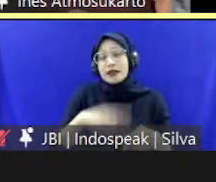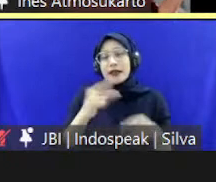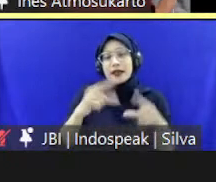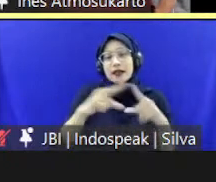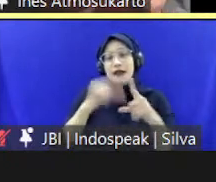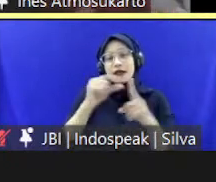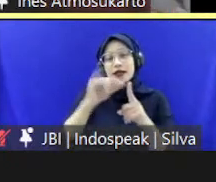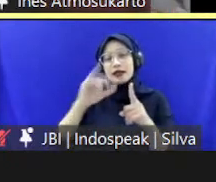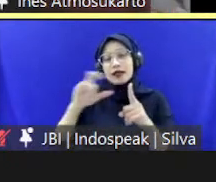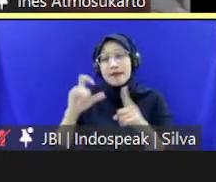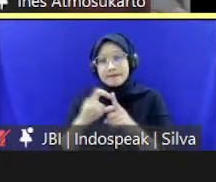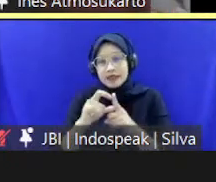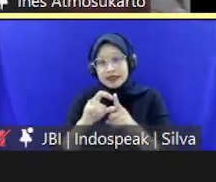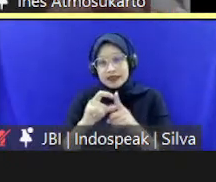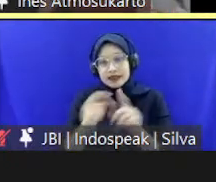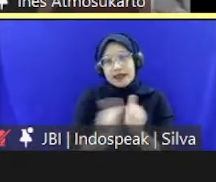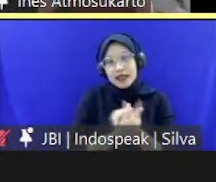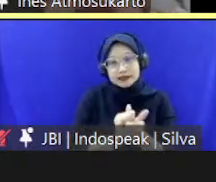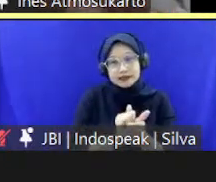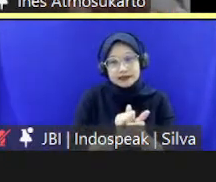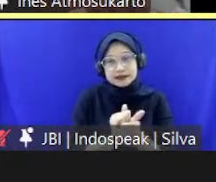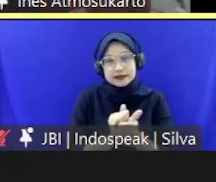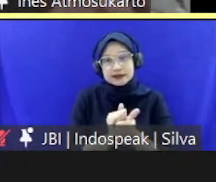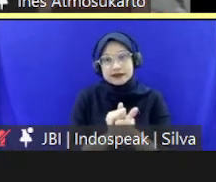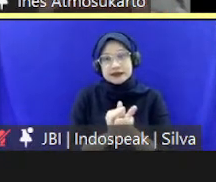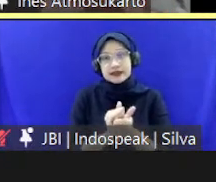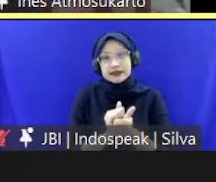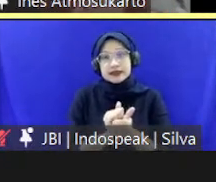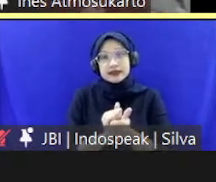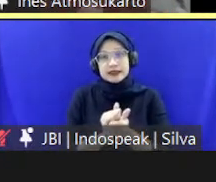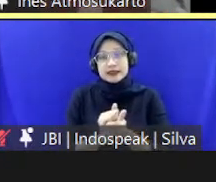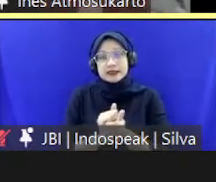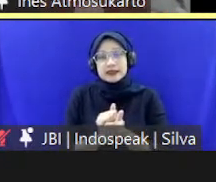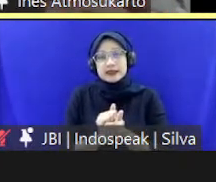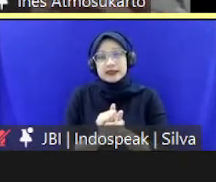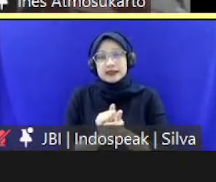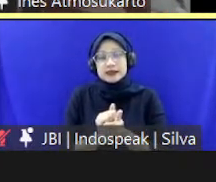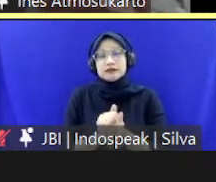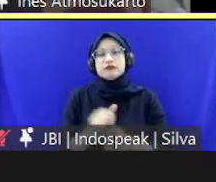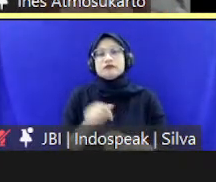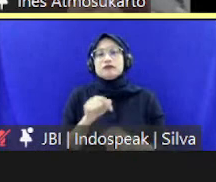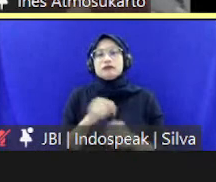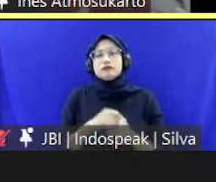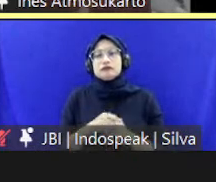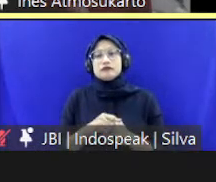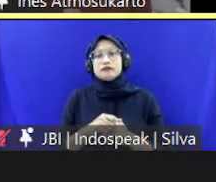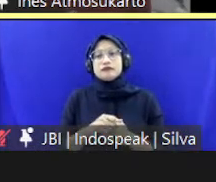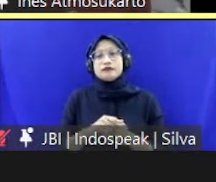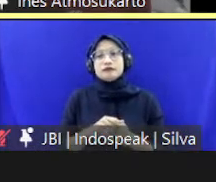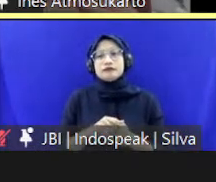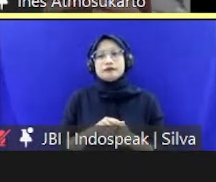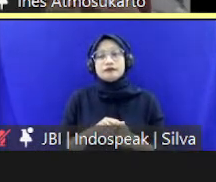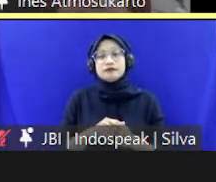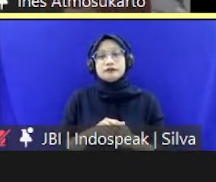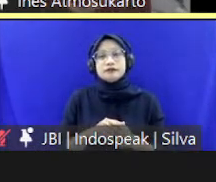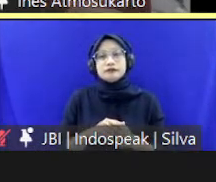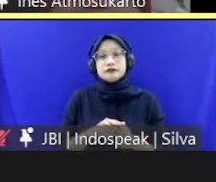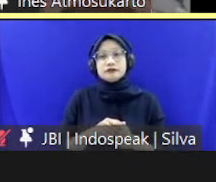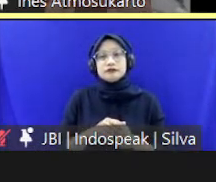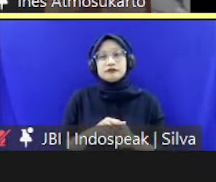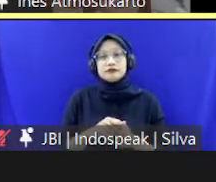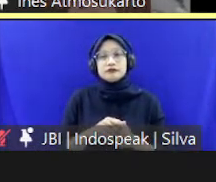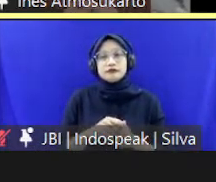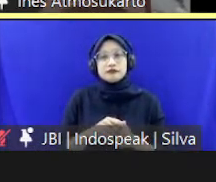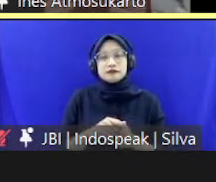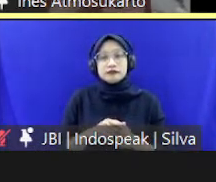early days of last year, right? And this is probably when I thought that I should get out of the lab and start